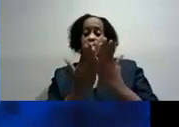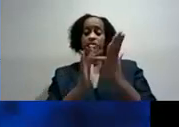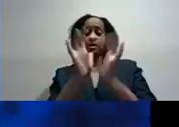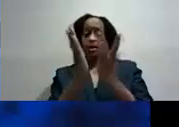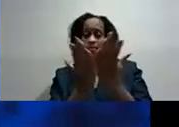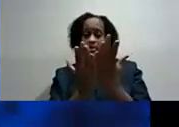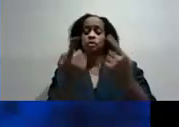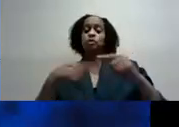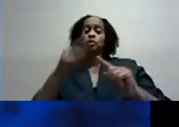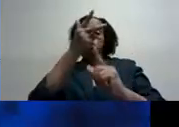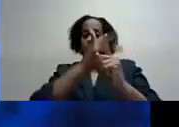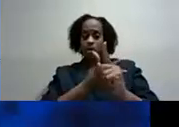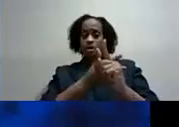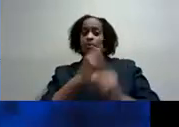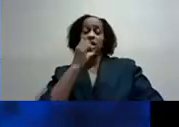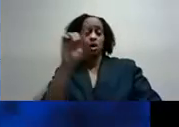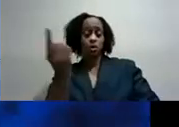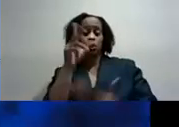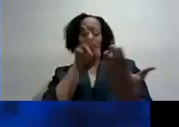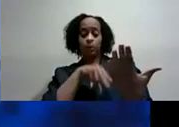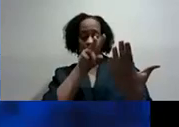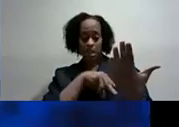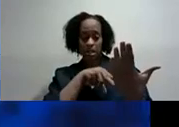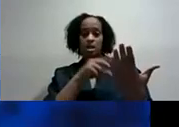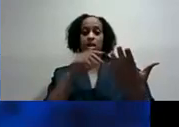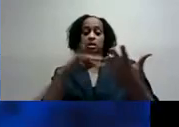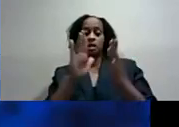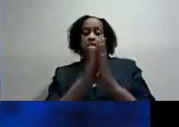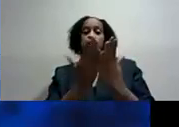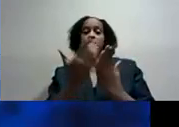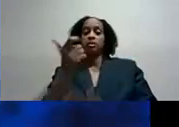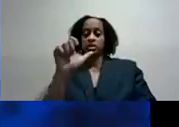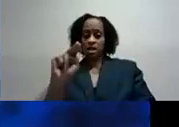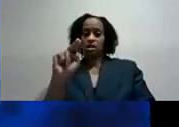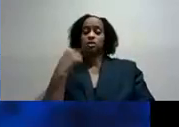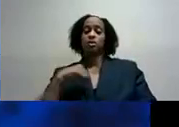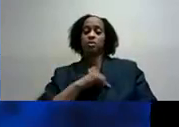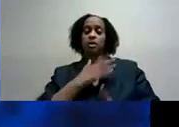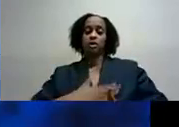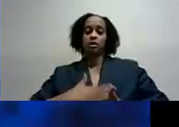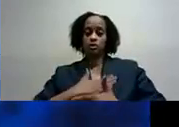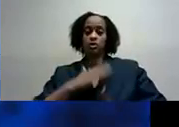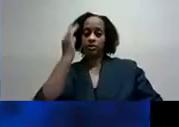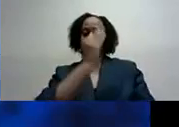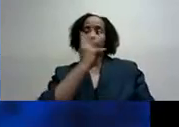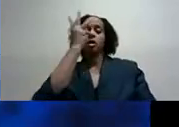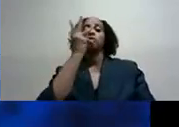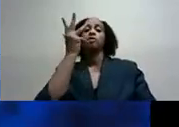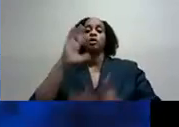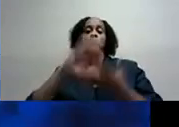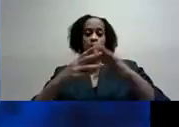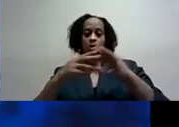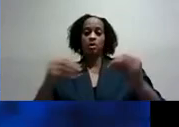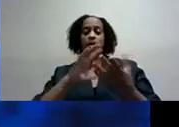During this quarter, we will not only read and study the book of Genesis, we will enjoy its beautiful stories and learn to